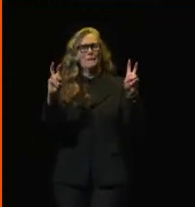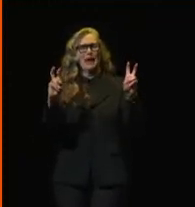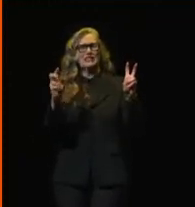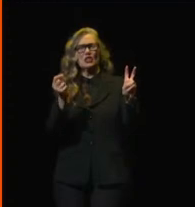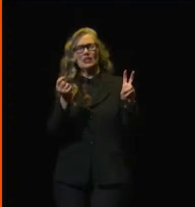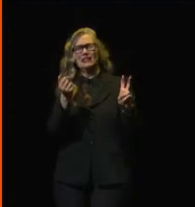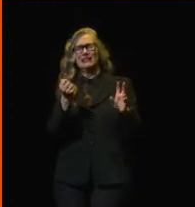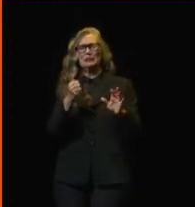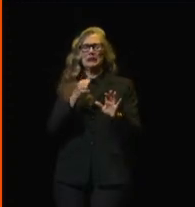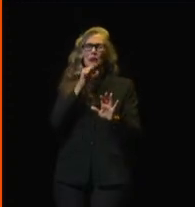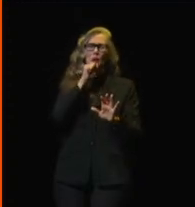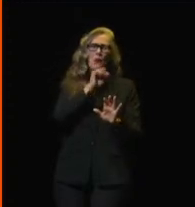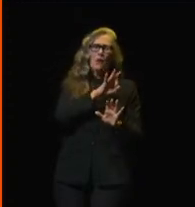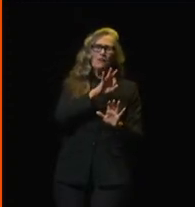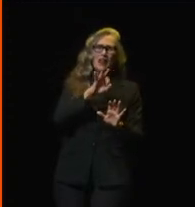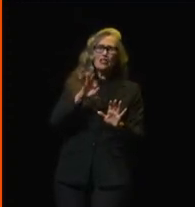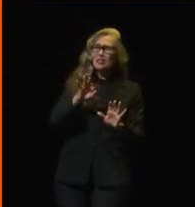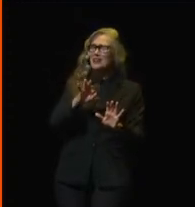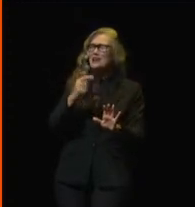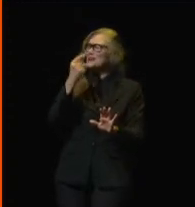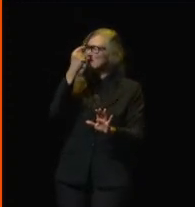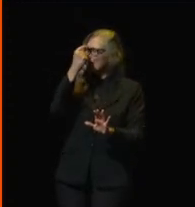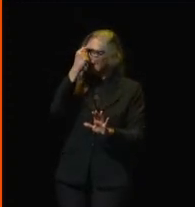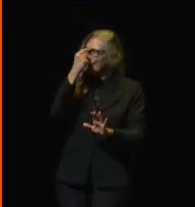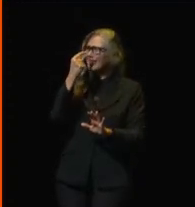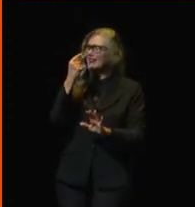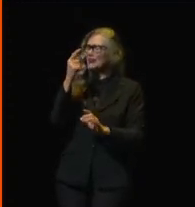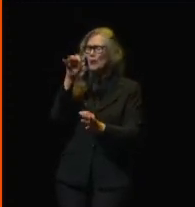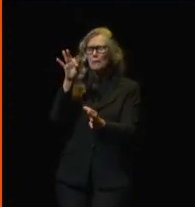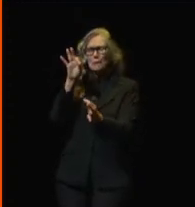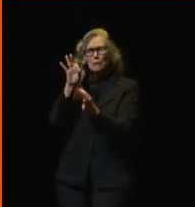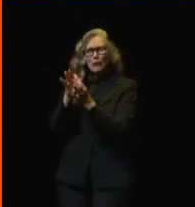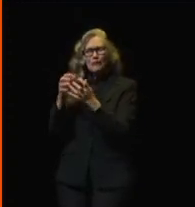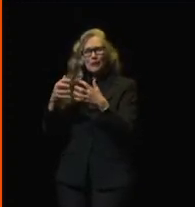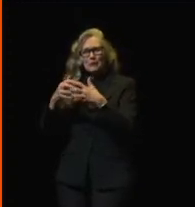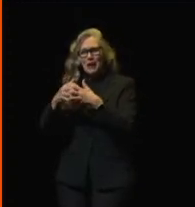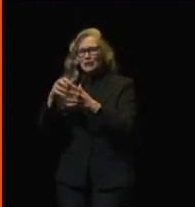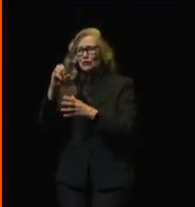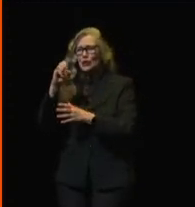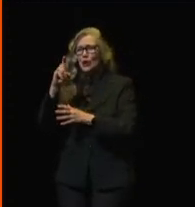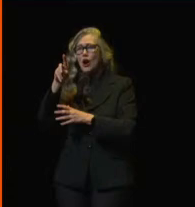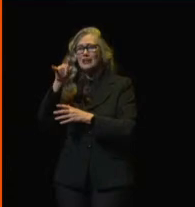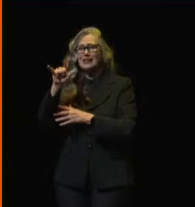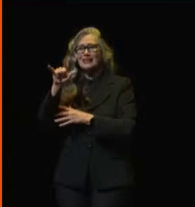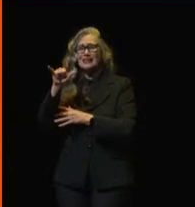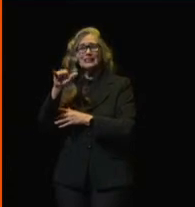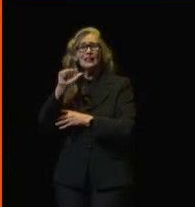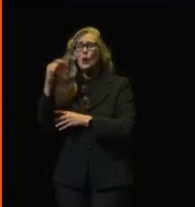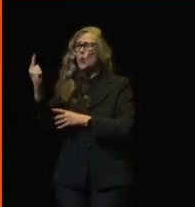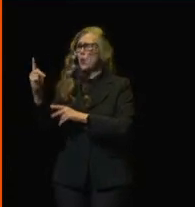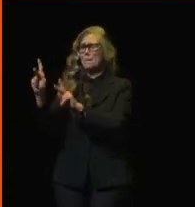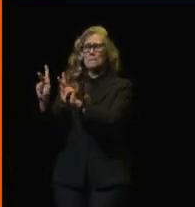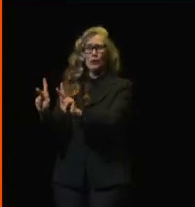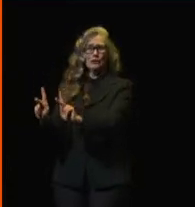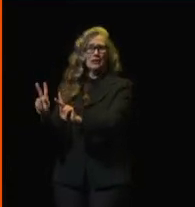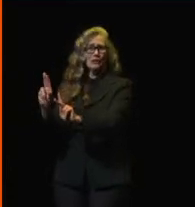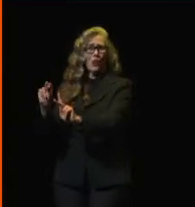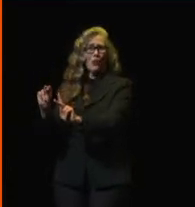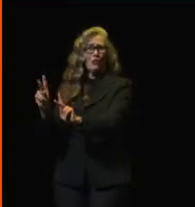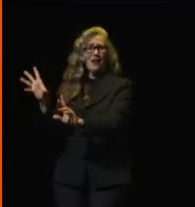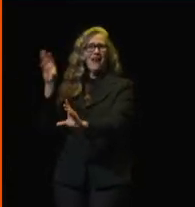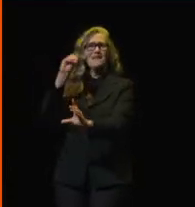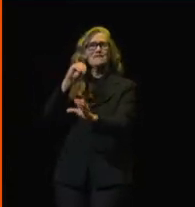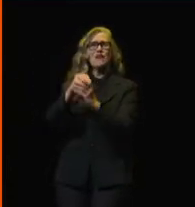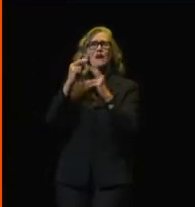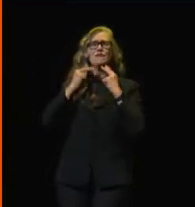think of a better way to describe Ady than to say that he was involved in humankind. He loved people, he